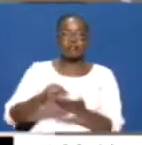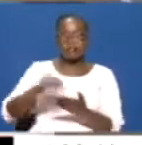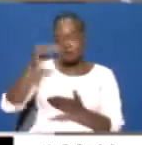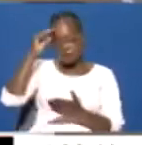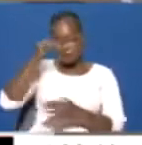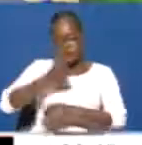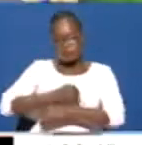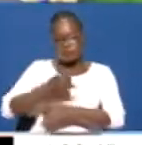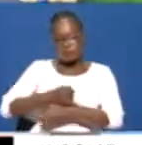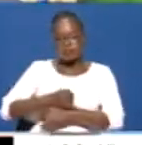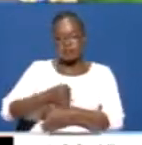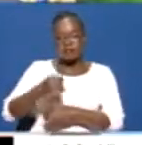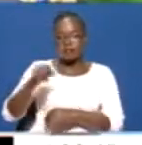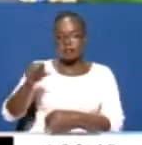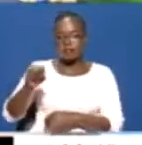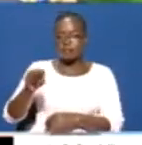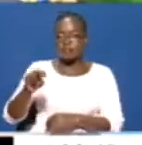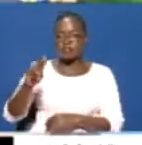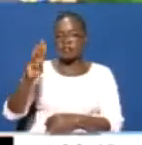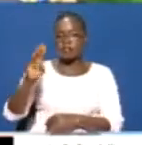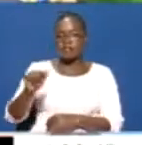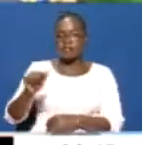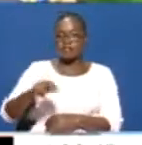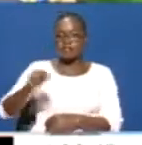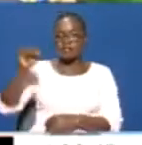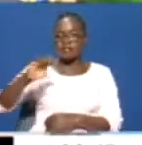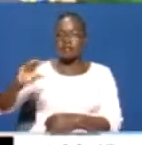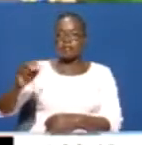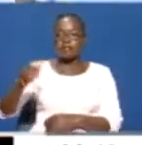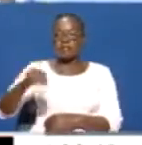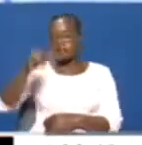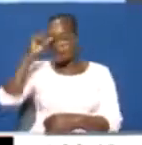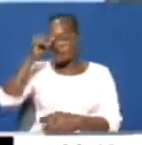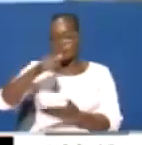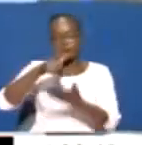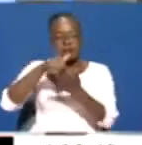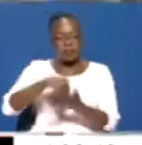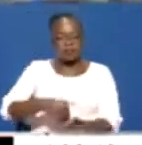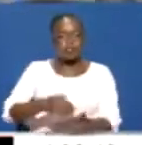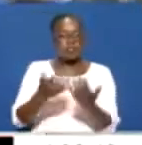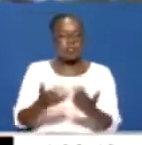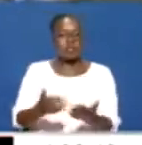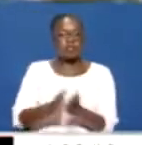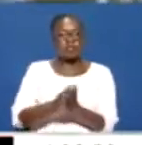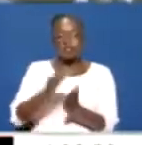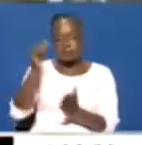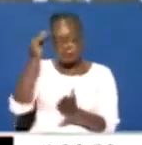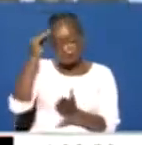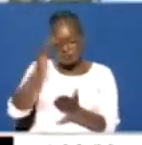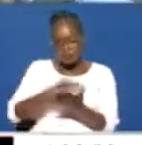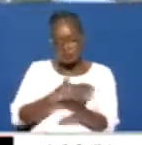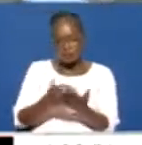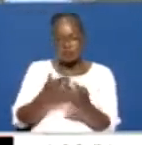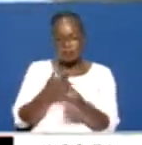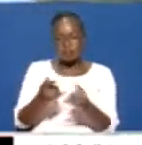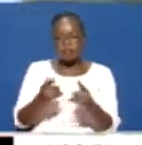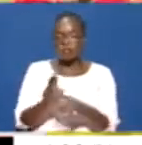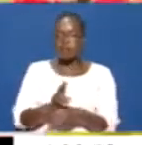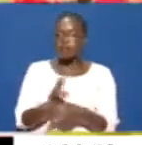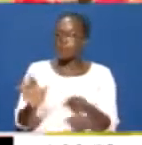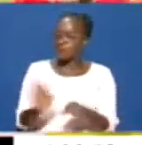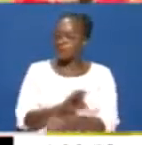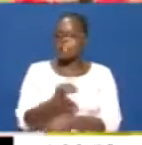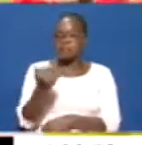North constituency, said the government is investing heavily in the education sector, yet the facilities are not being exploited to the